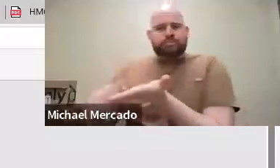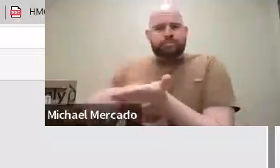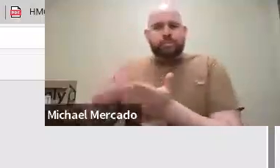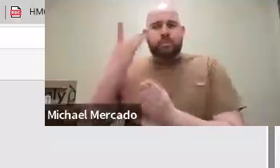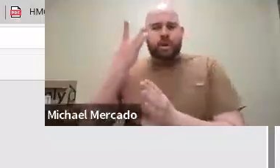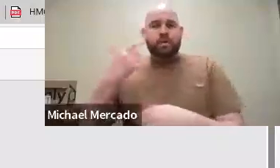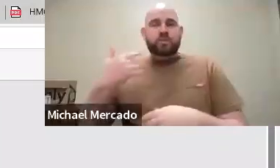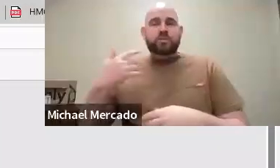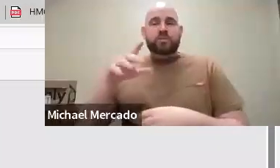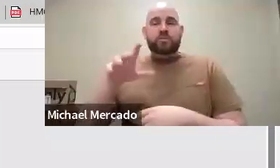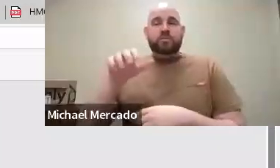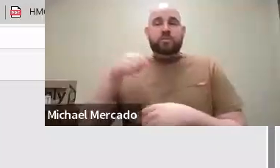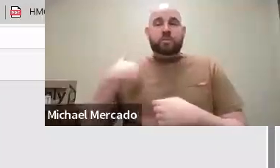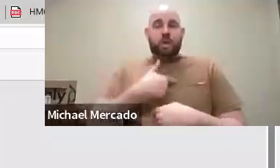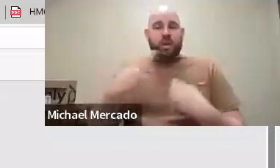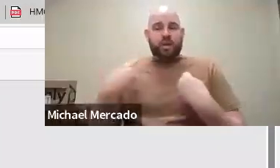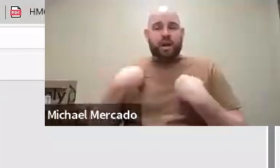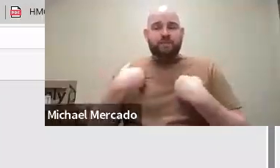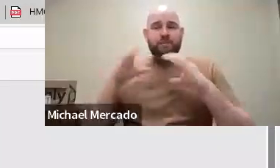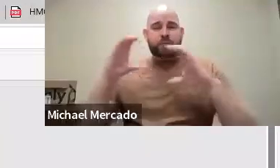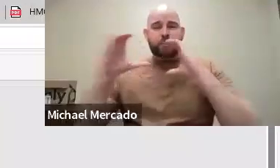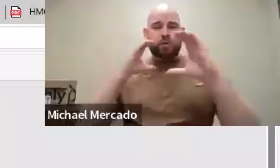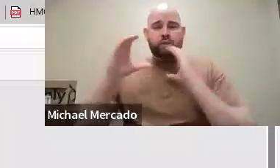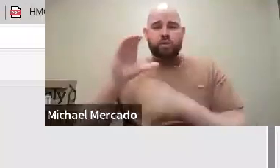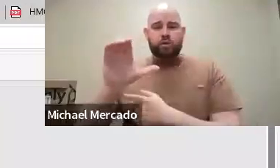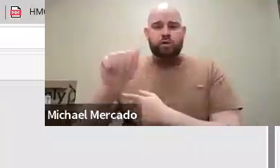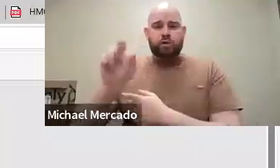So Hubert and we talked about this